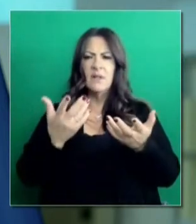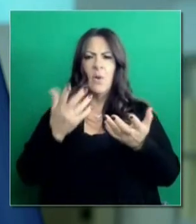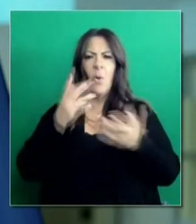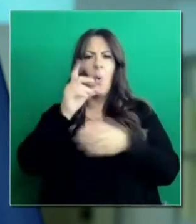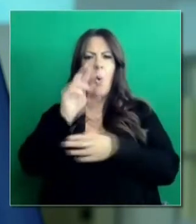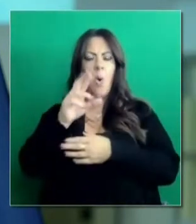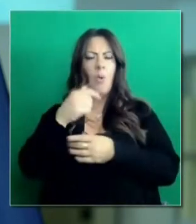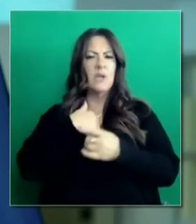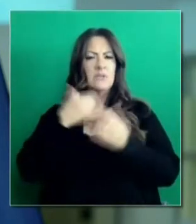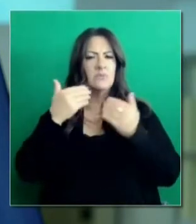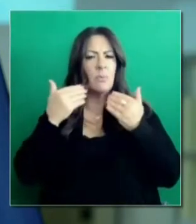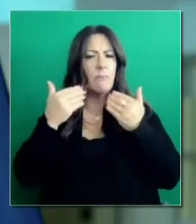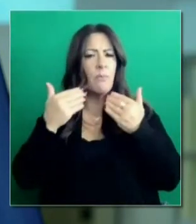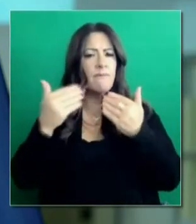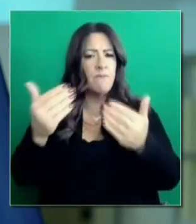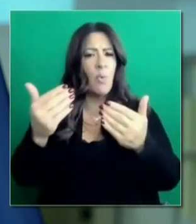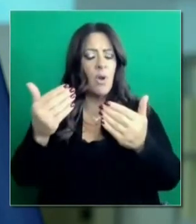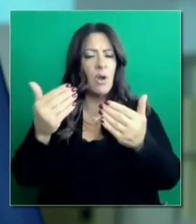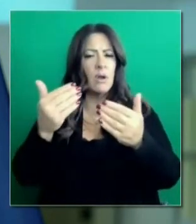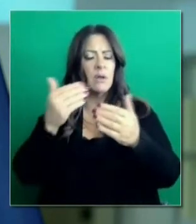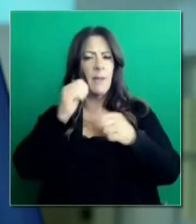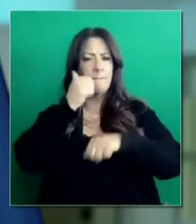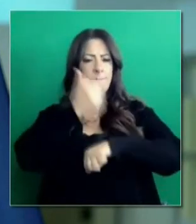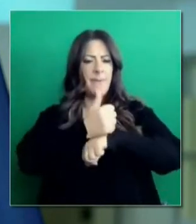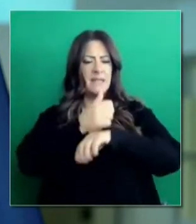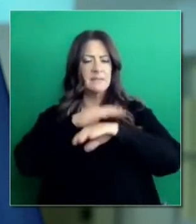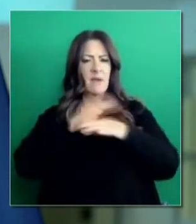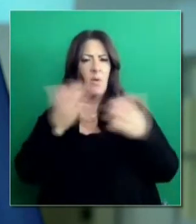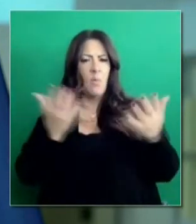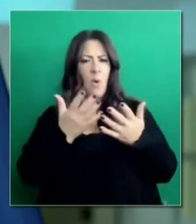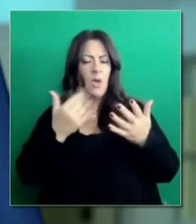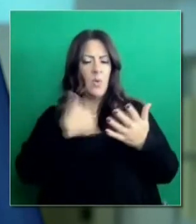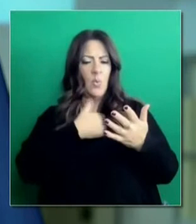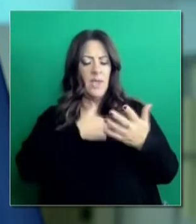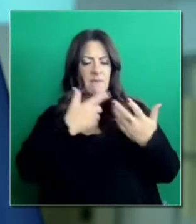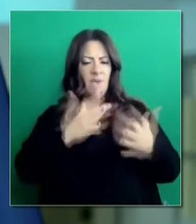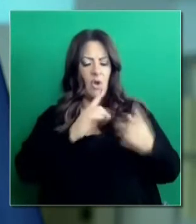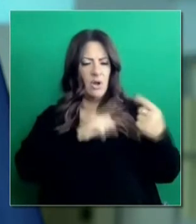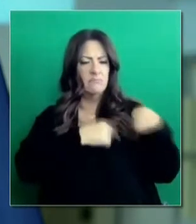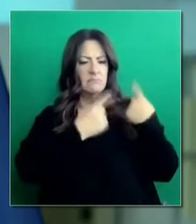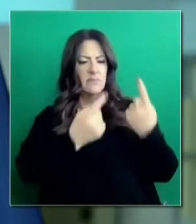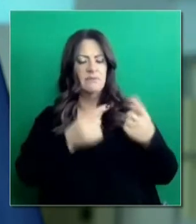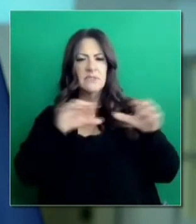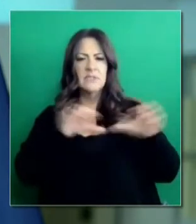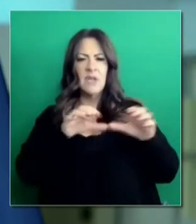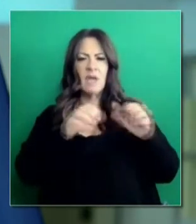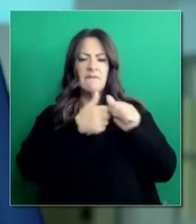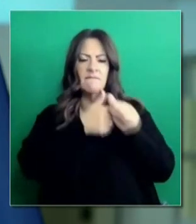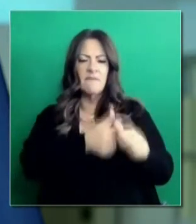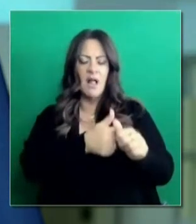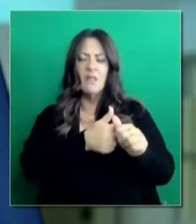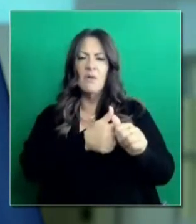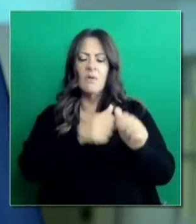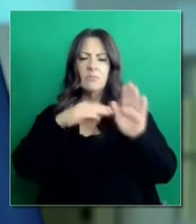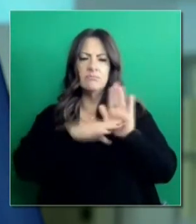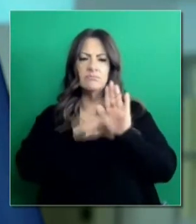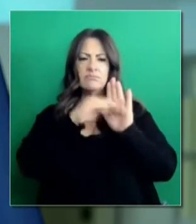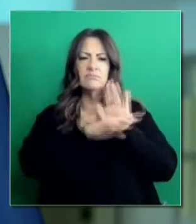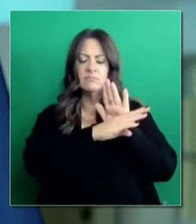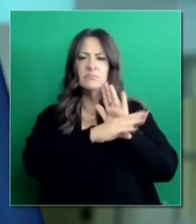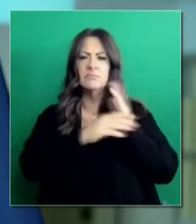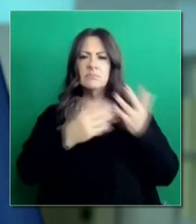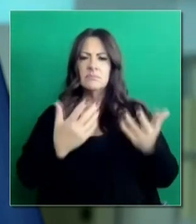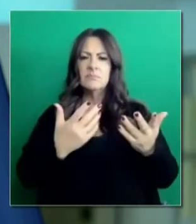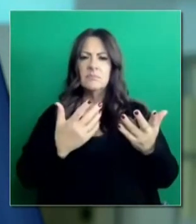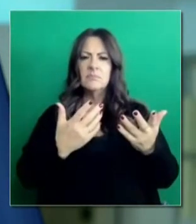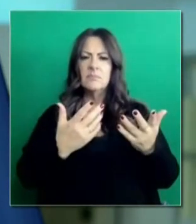move forward based upon the criteria that's been well established and set based upon the trend lines that we've been socializing for weeks and